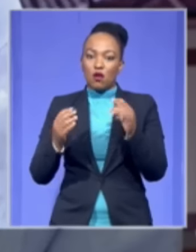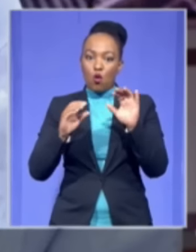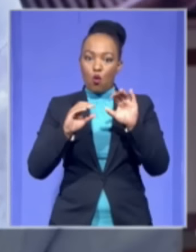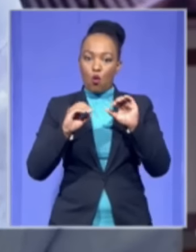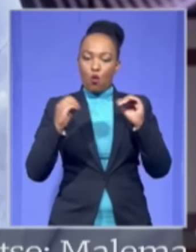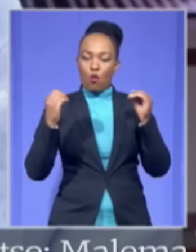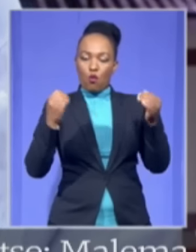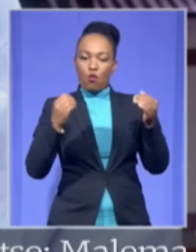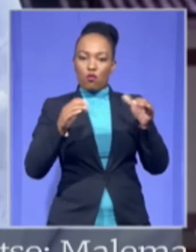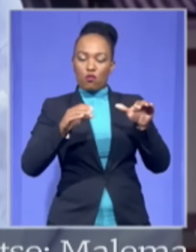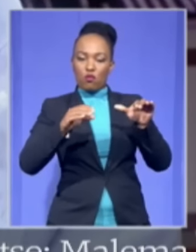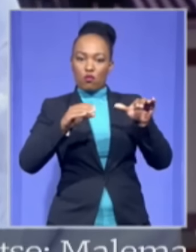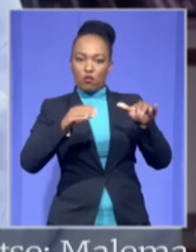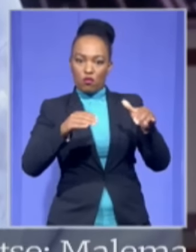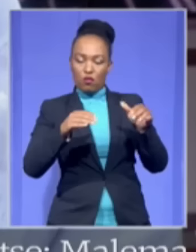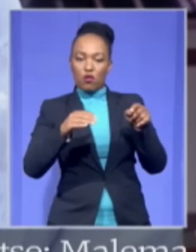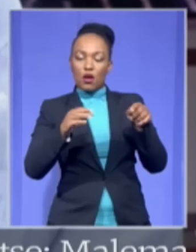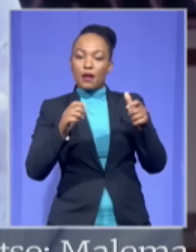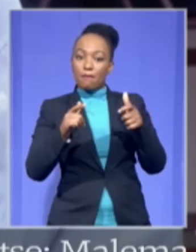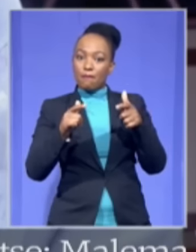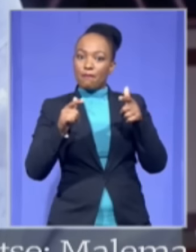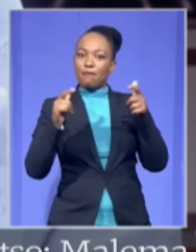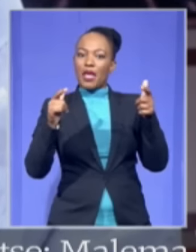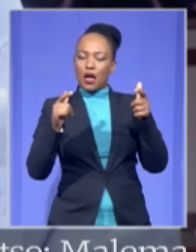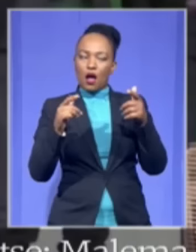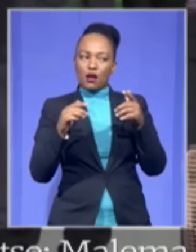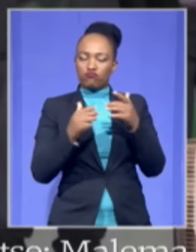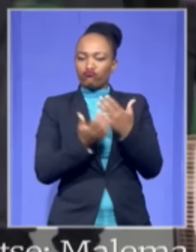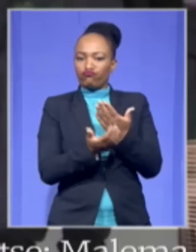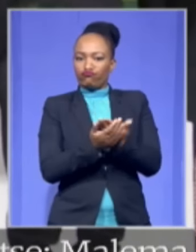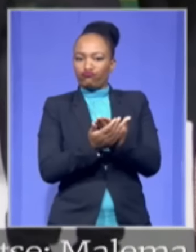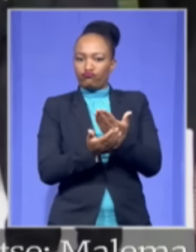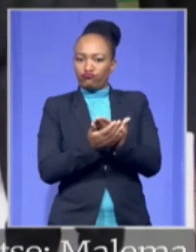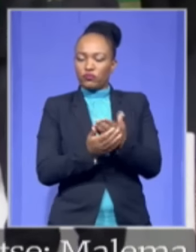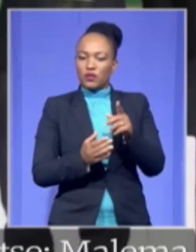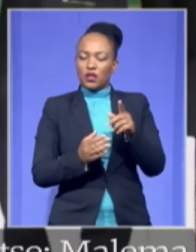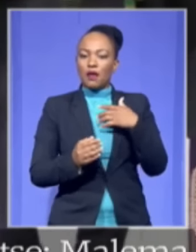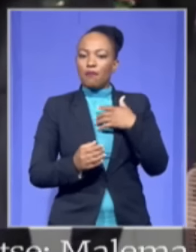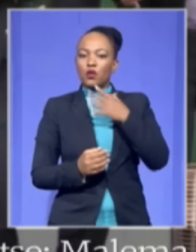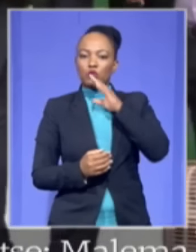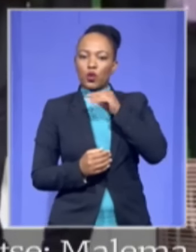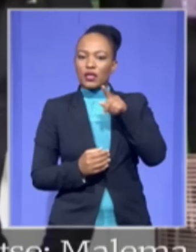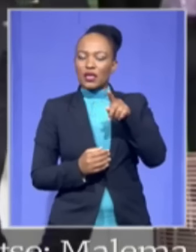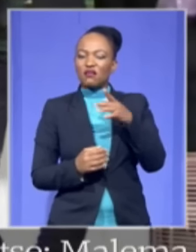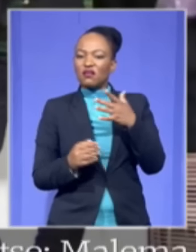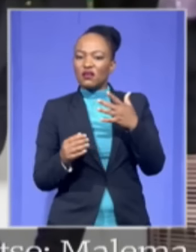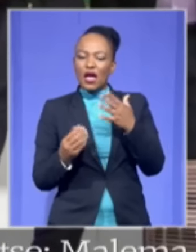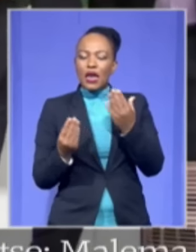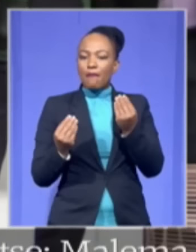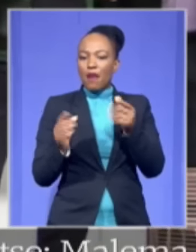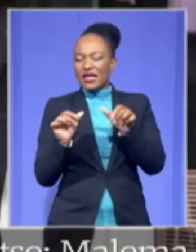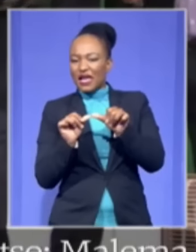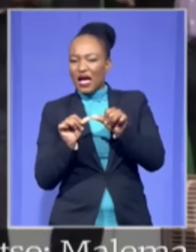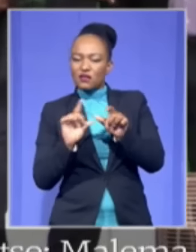the bigger potential, let me put it this way, and I'm not just talking about size now, I'm talking about quality, not